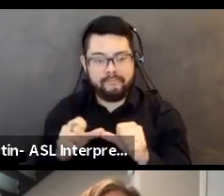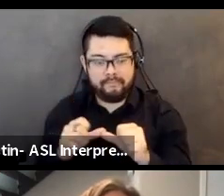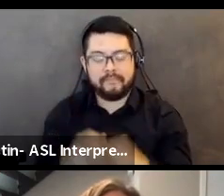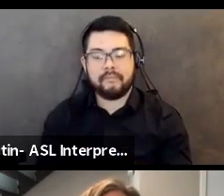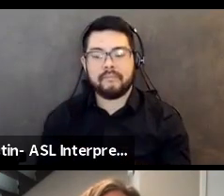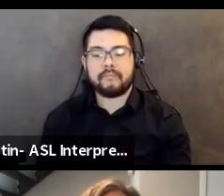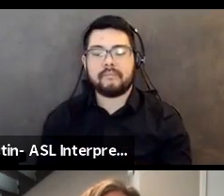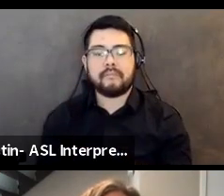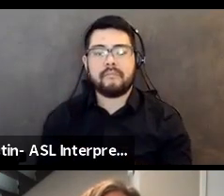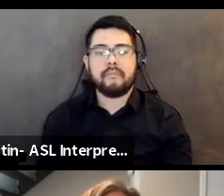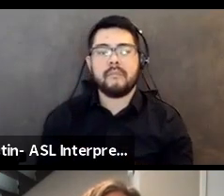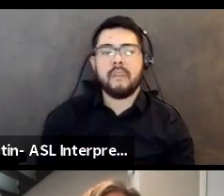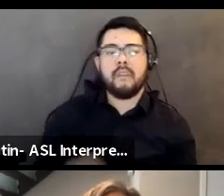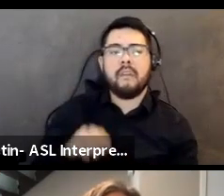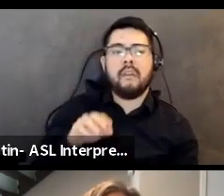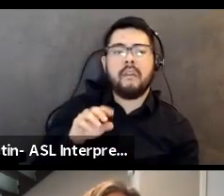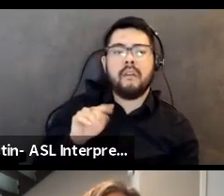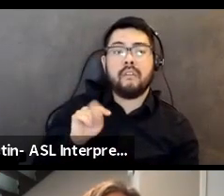mr president